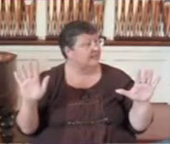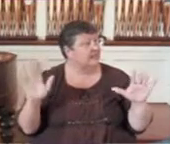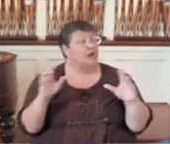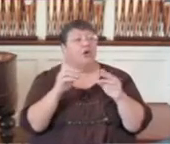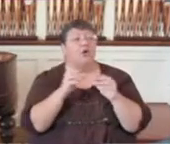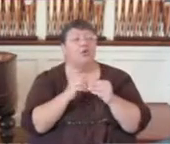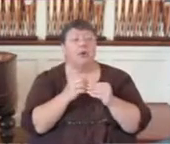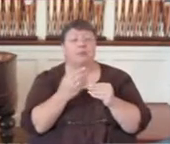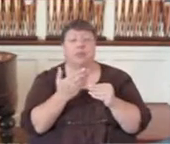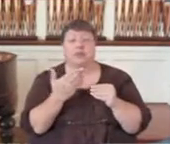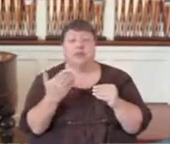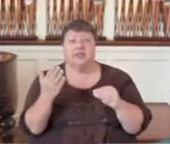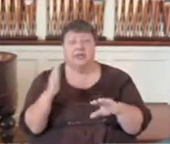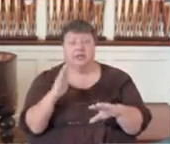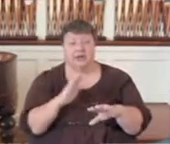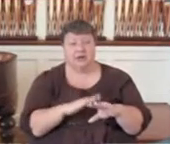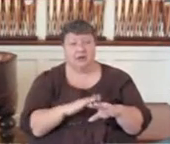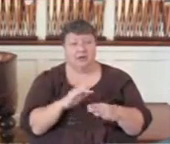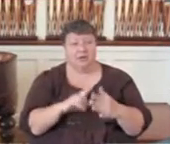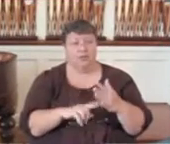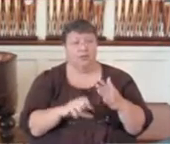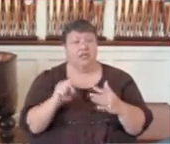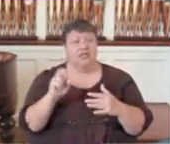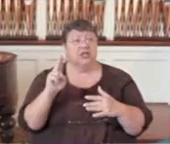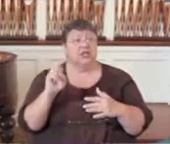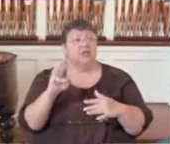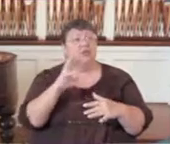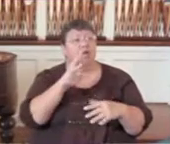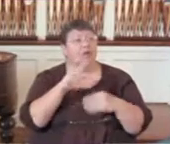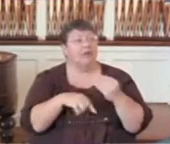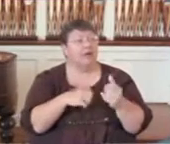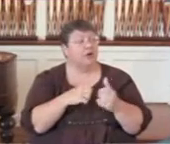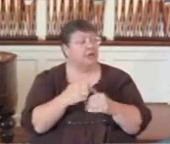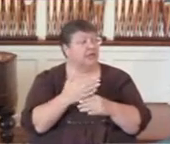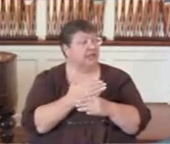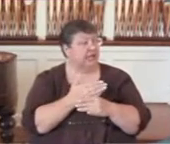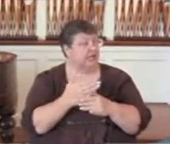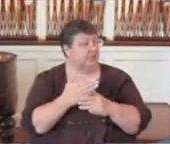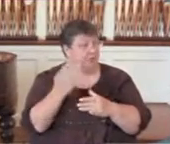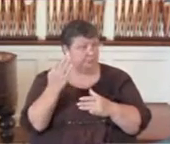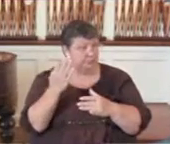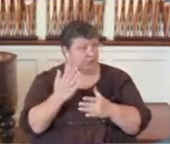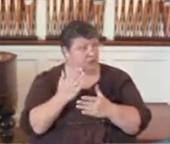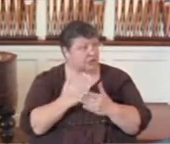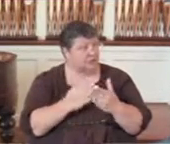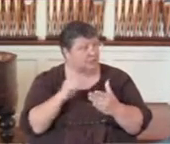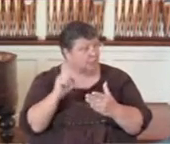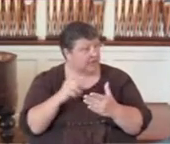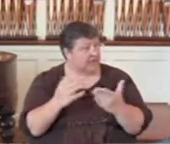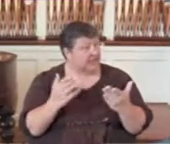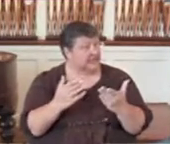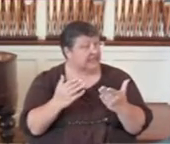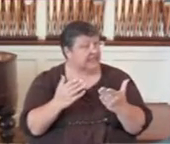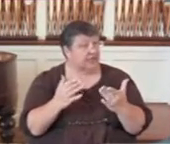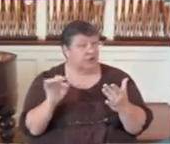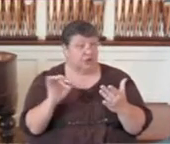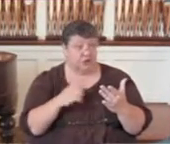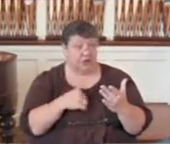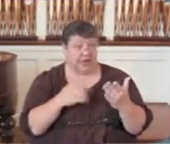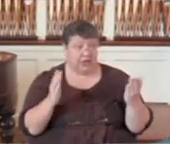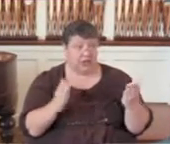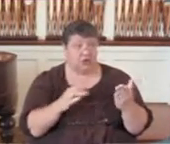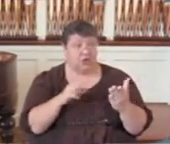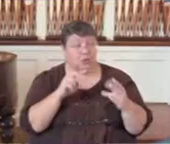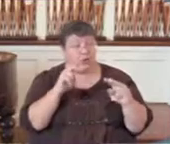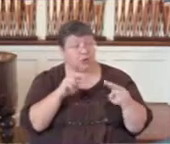One more thing on what Sue was talking about with the interim minister. There's some questions here, too, so I encourage you to look at